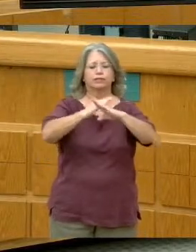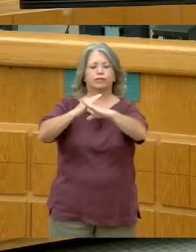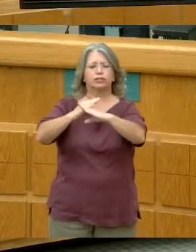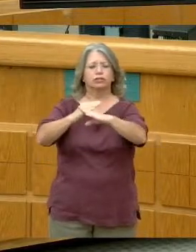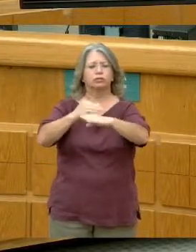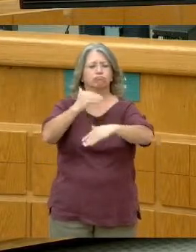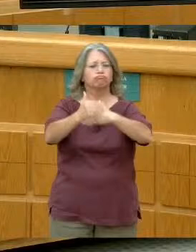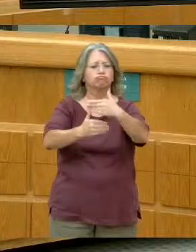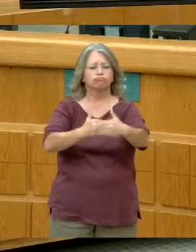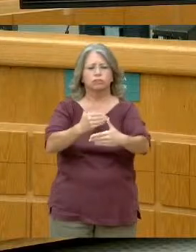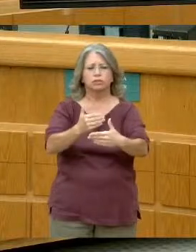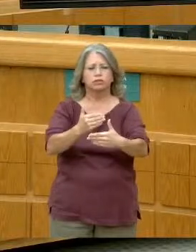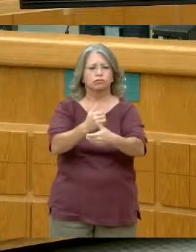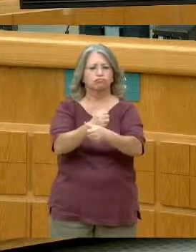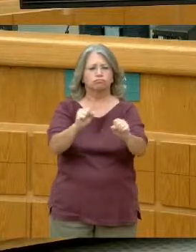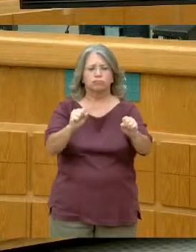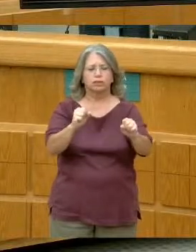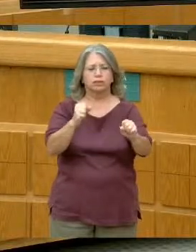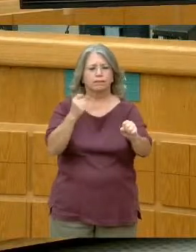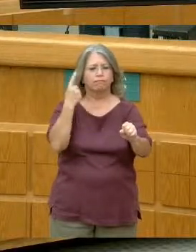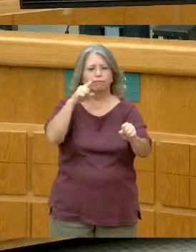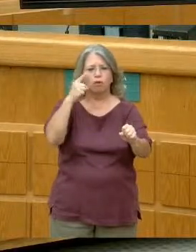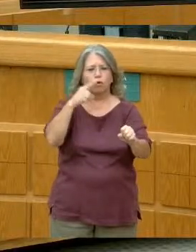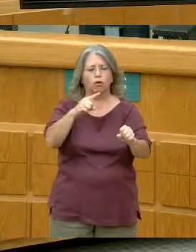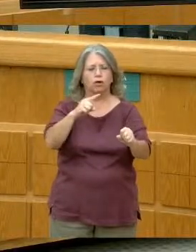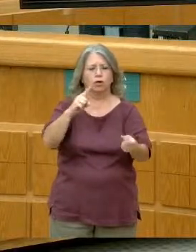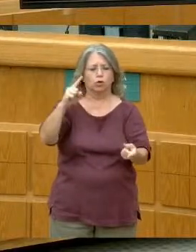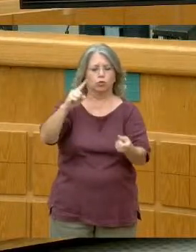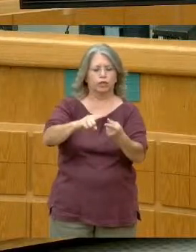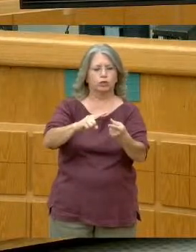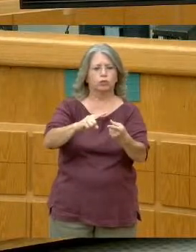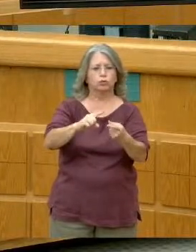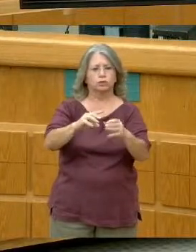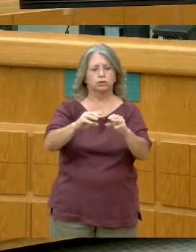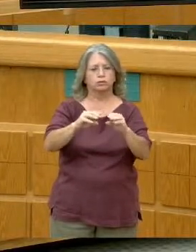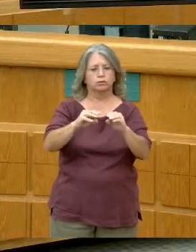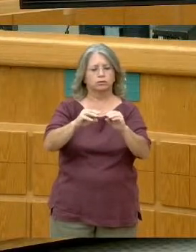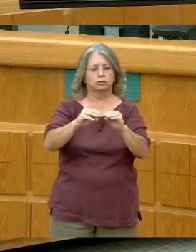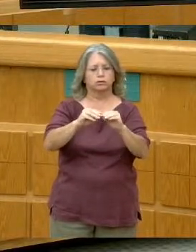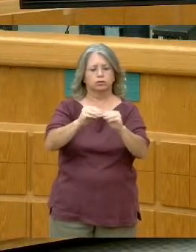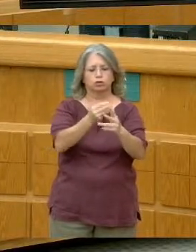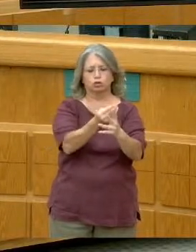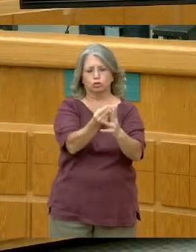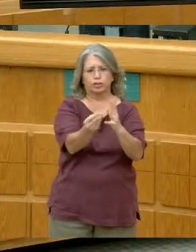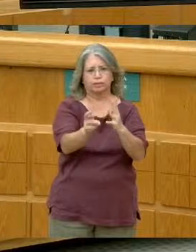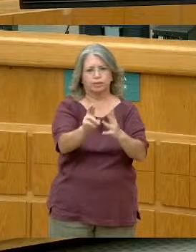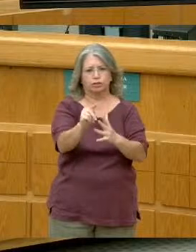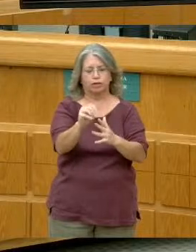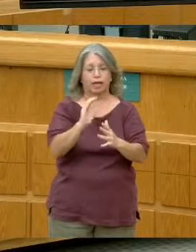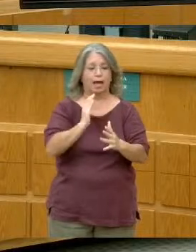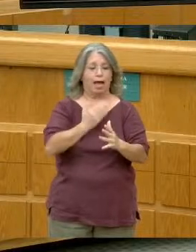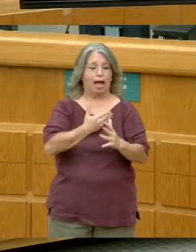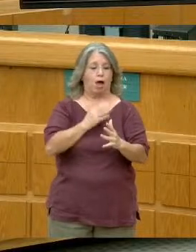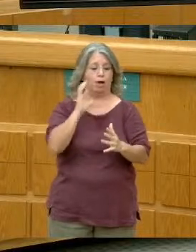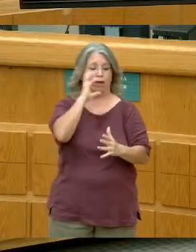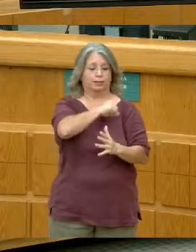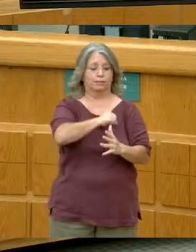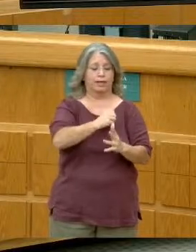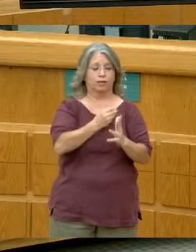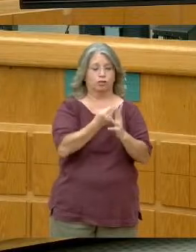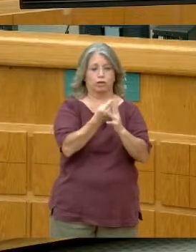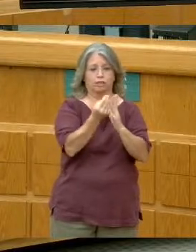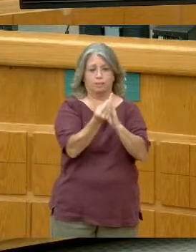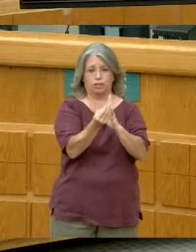rate. Our estimate of the transmission rate is the same as it was last week, 0.9. And this is good. When the transmission rate is